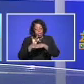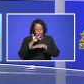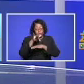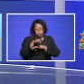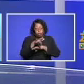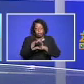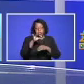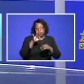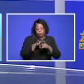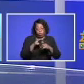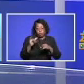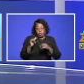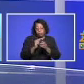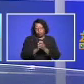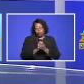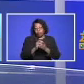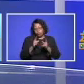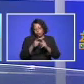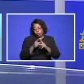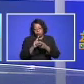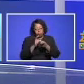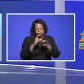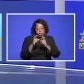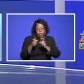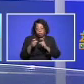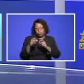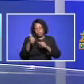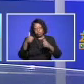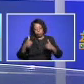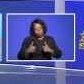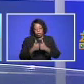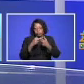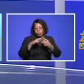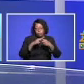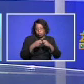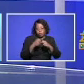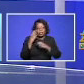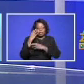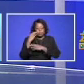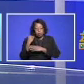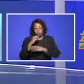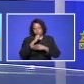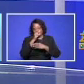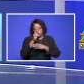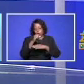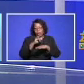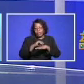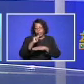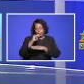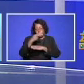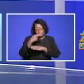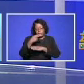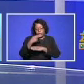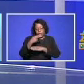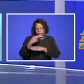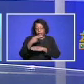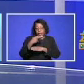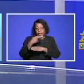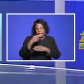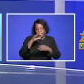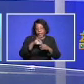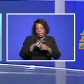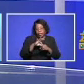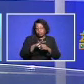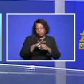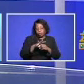to iron out any kinks and resolve any challenges experienced in order to ensure Thursday's general election process goes